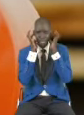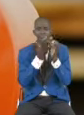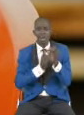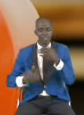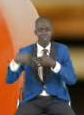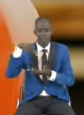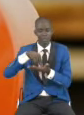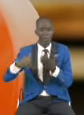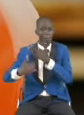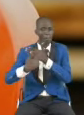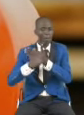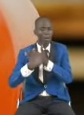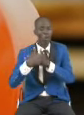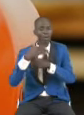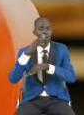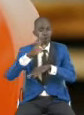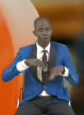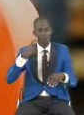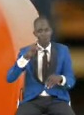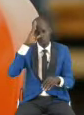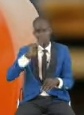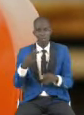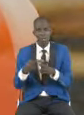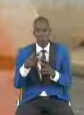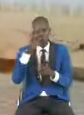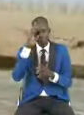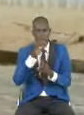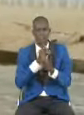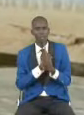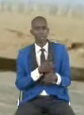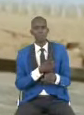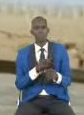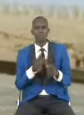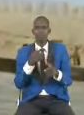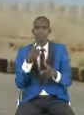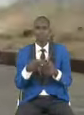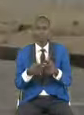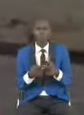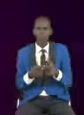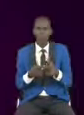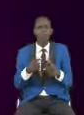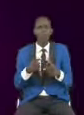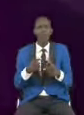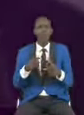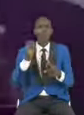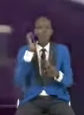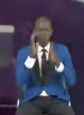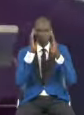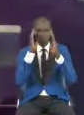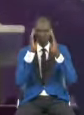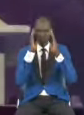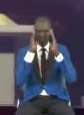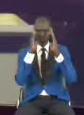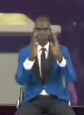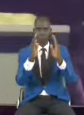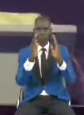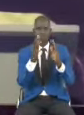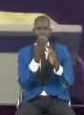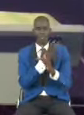name. And then he answered. Then they now faced him and pronounced